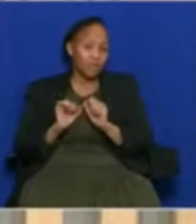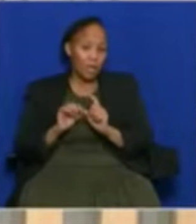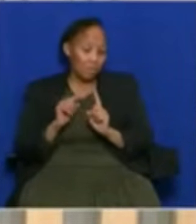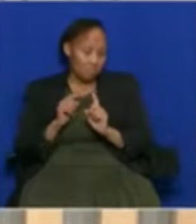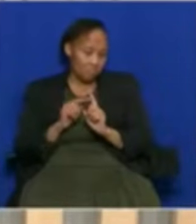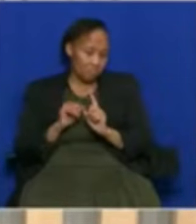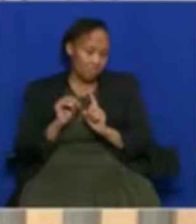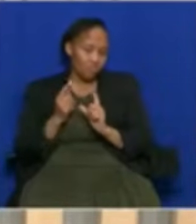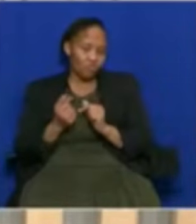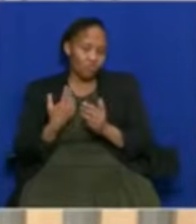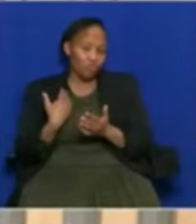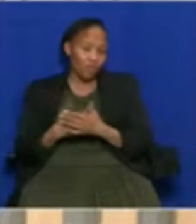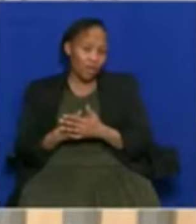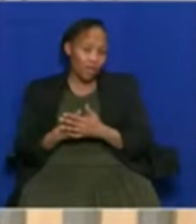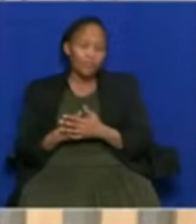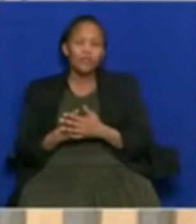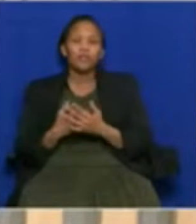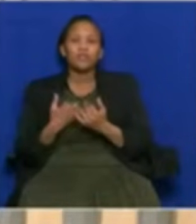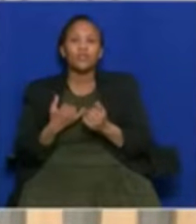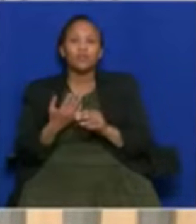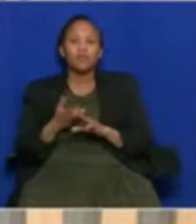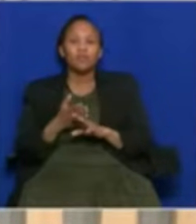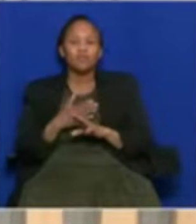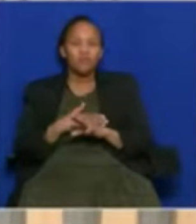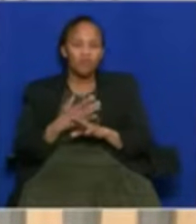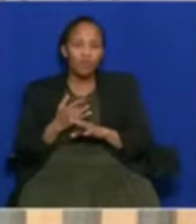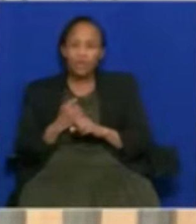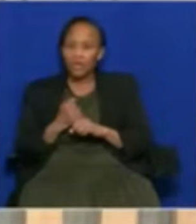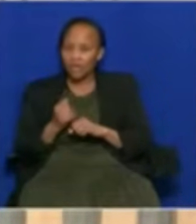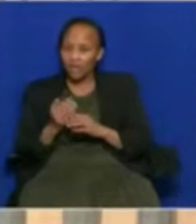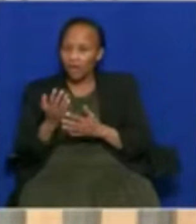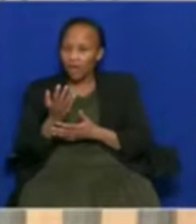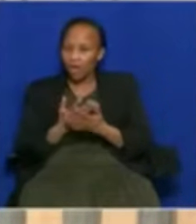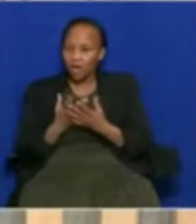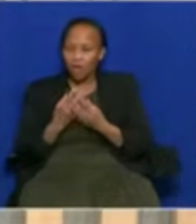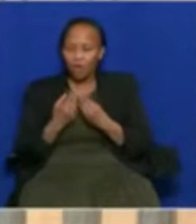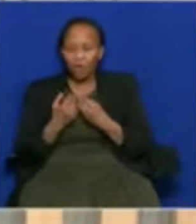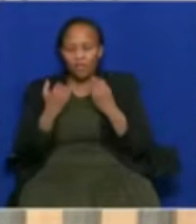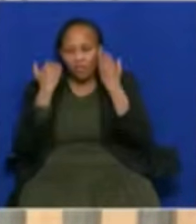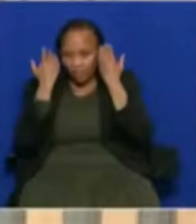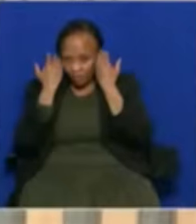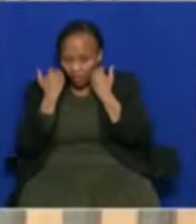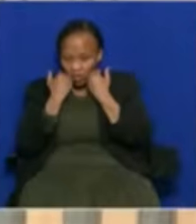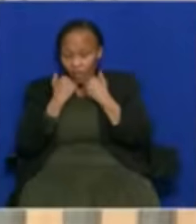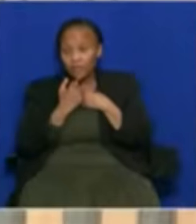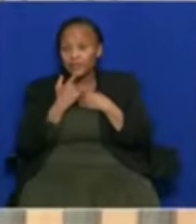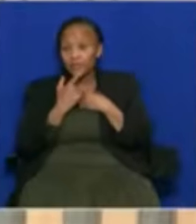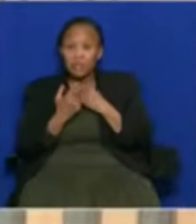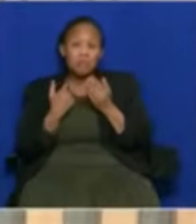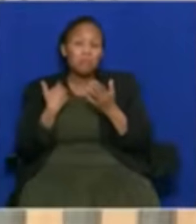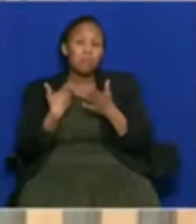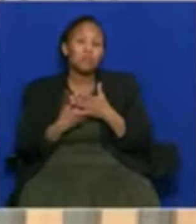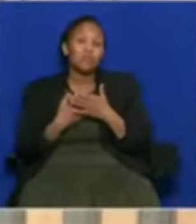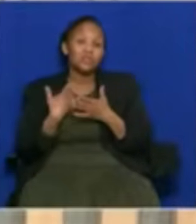was never discussed with the magistrate that is a possible